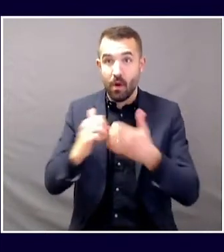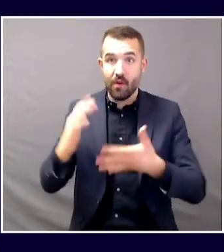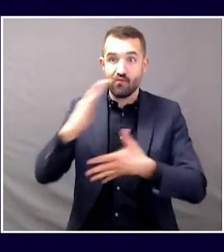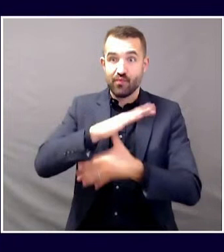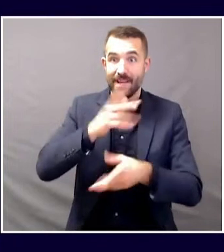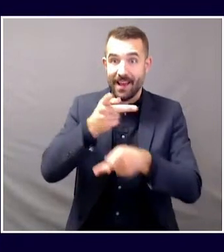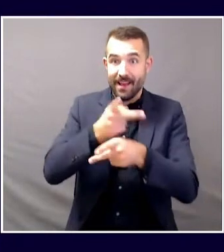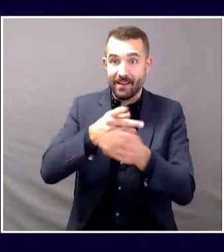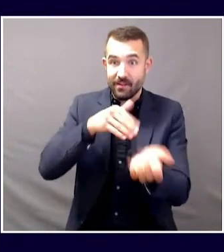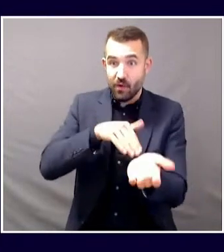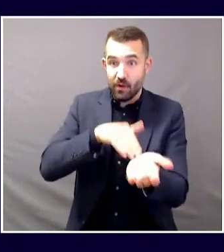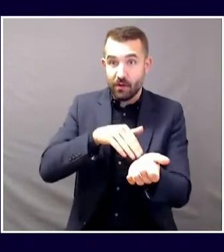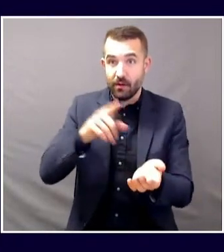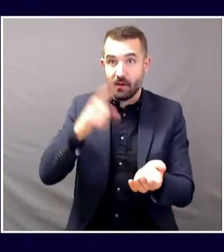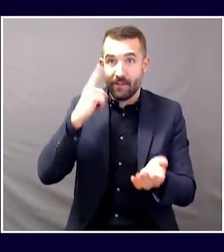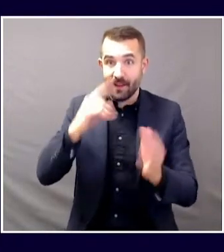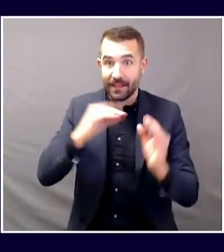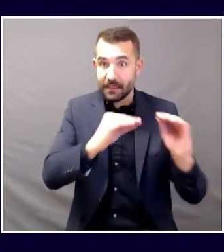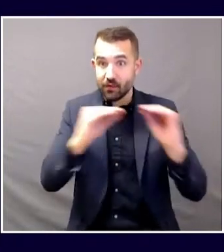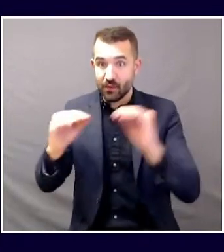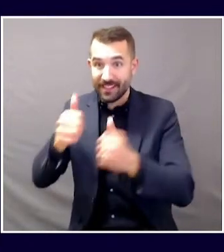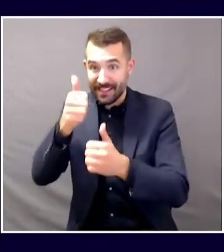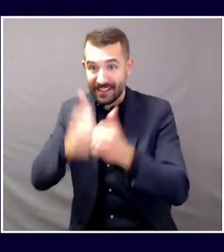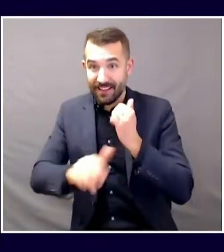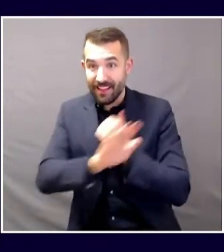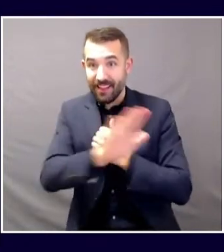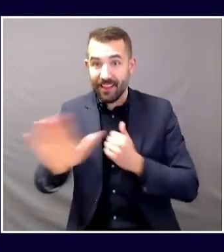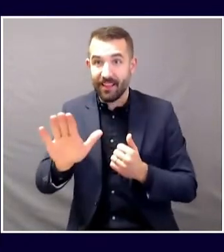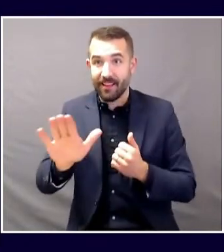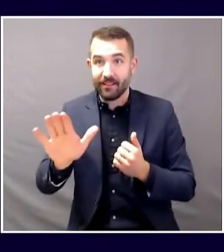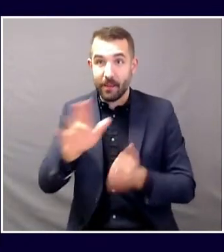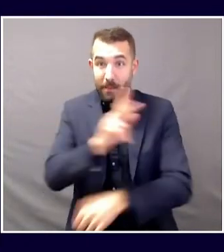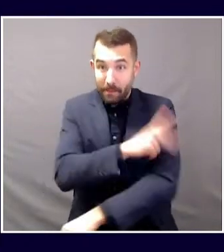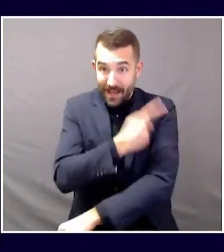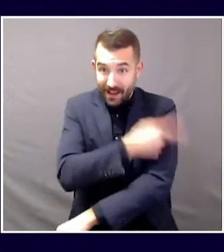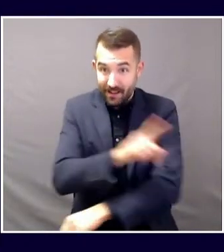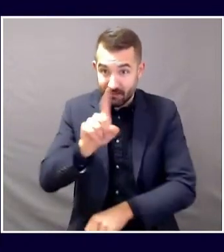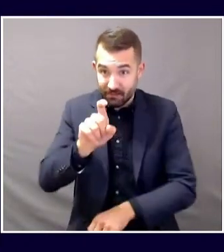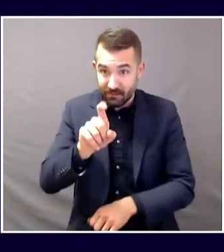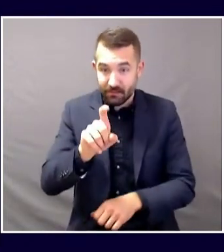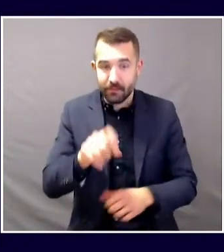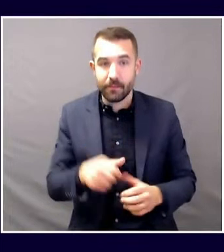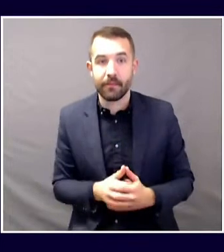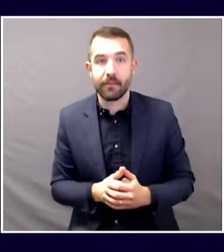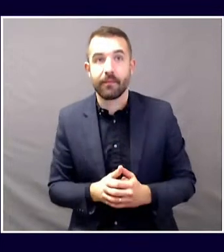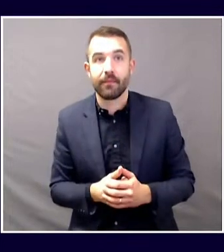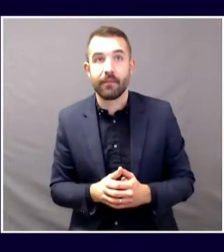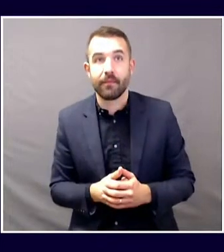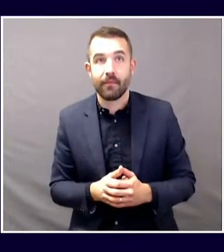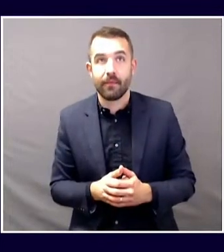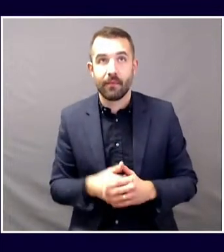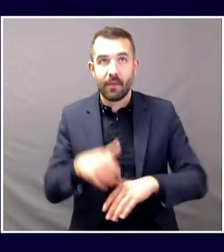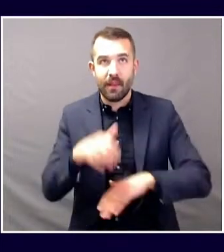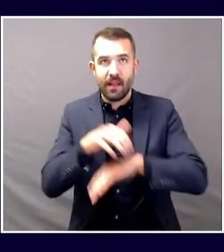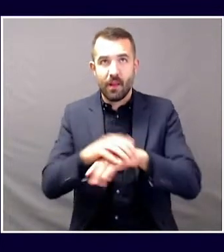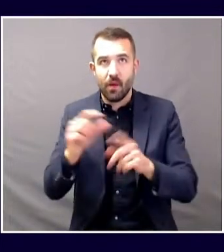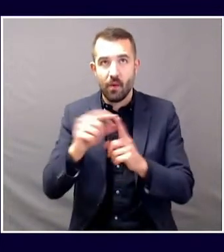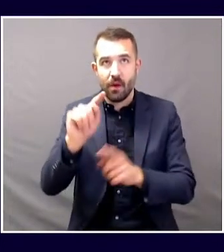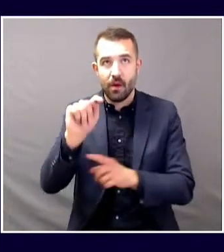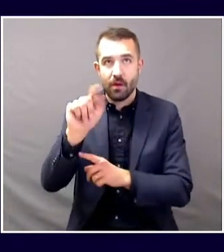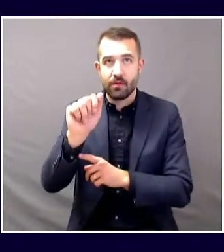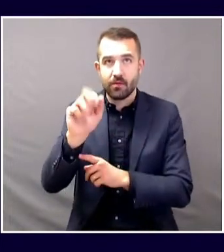Amy, don't like the word target. We don't target anybody. And I just want to be really clear. We're